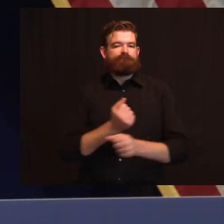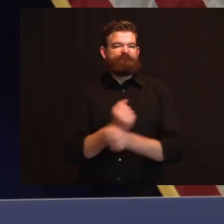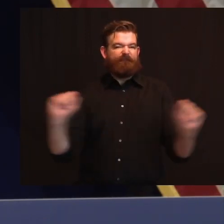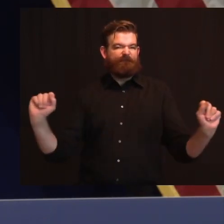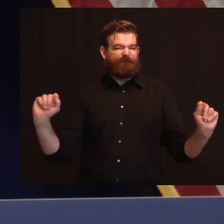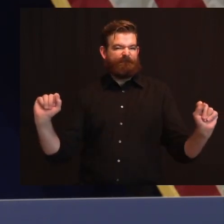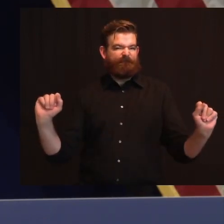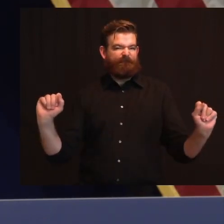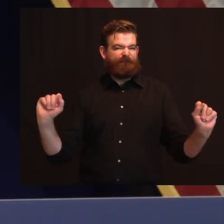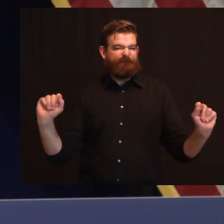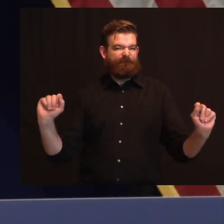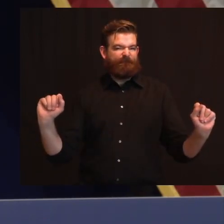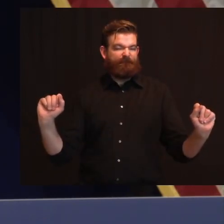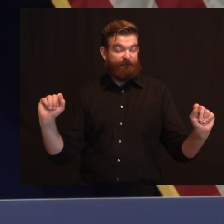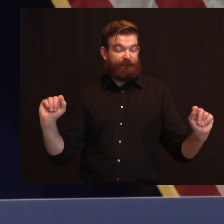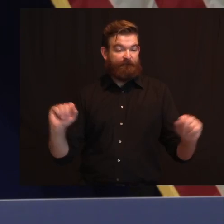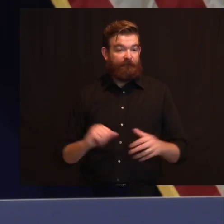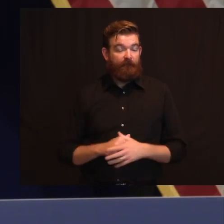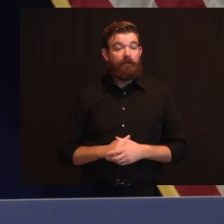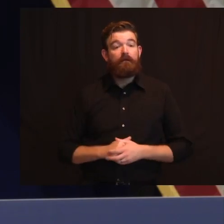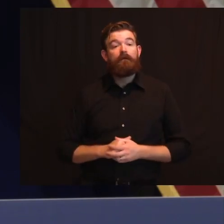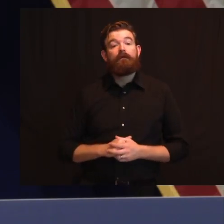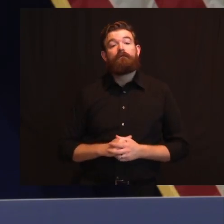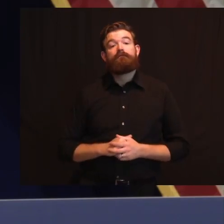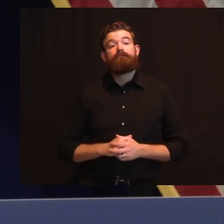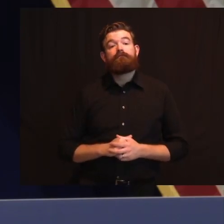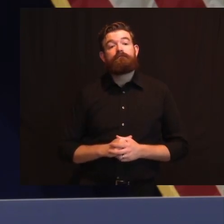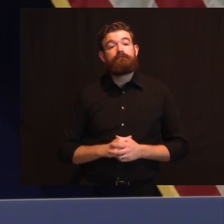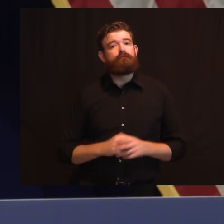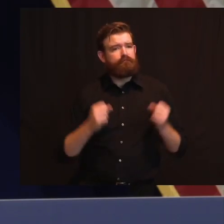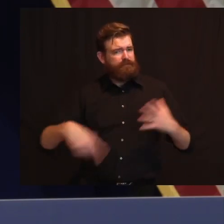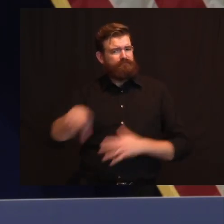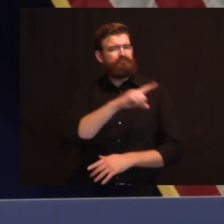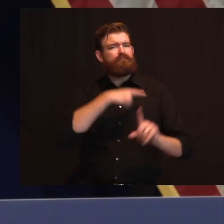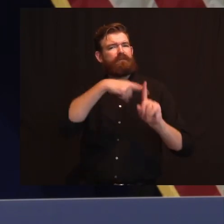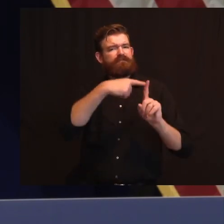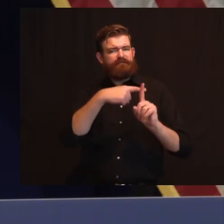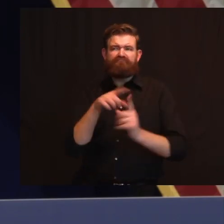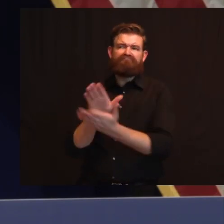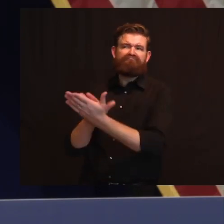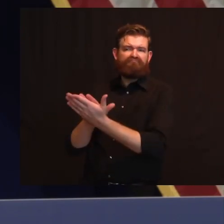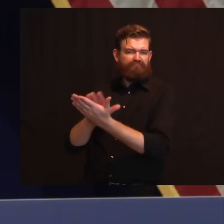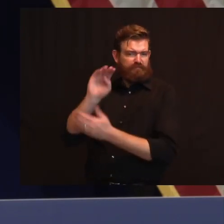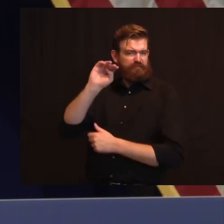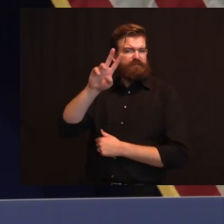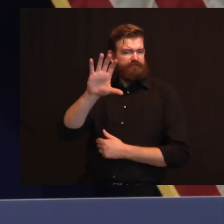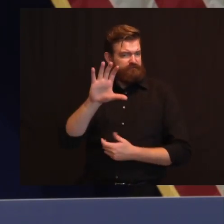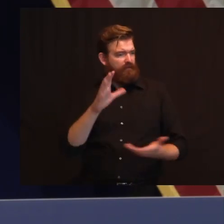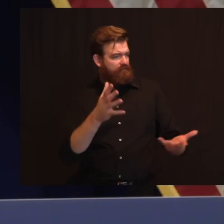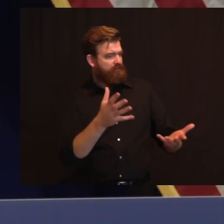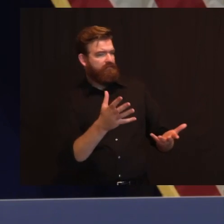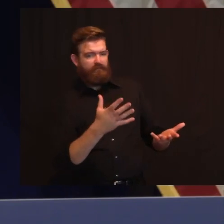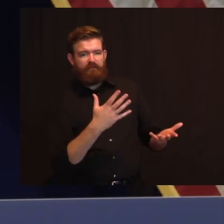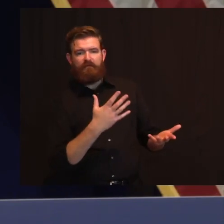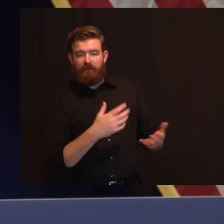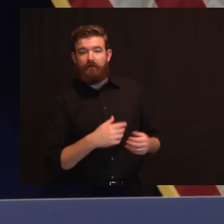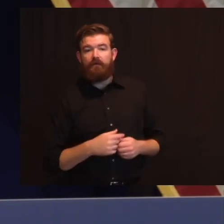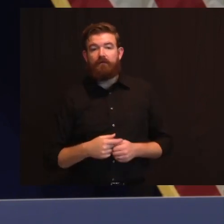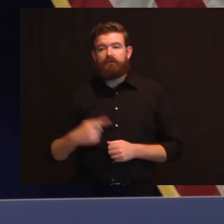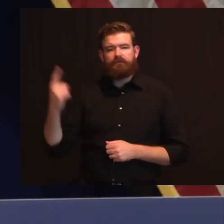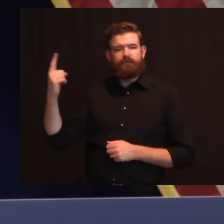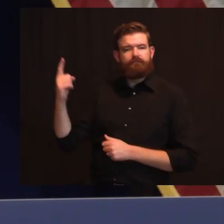My comms team actually sent this to me right before we came on because it was a tweet from